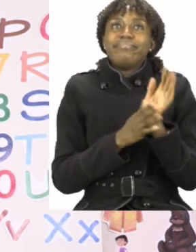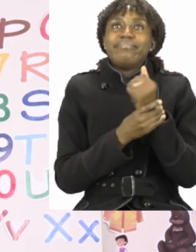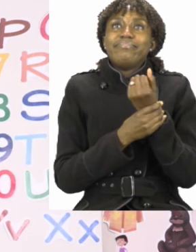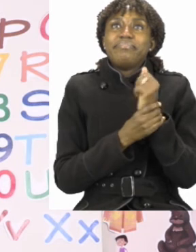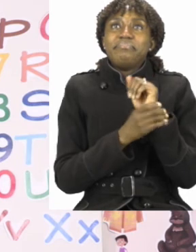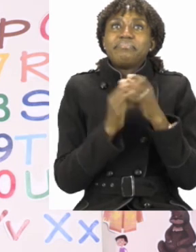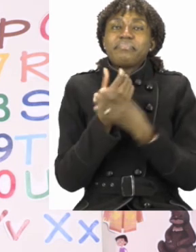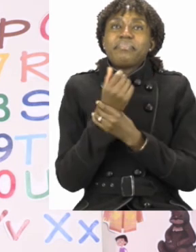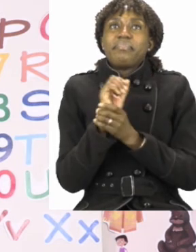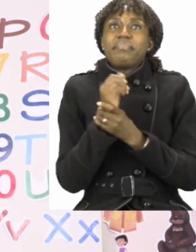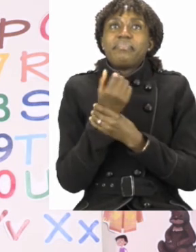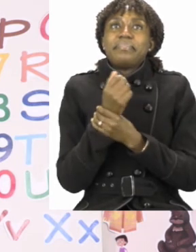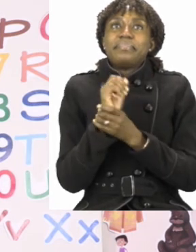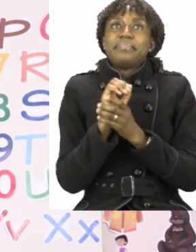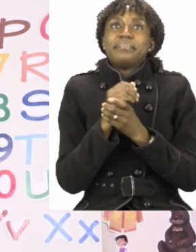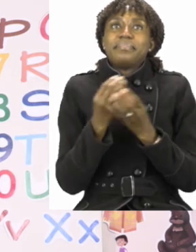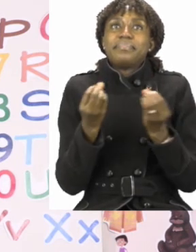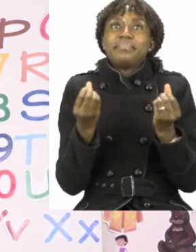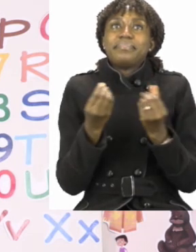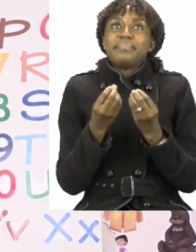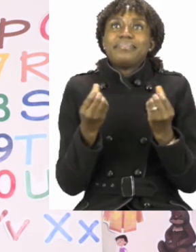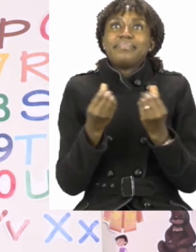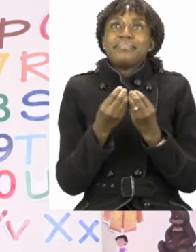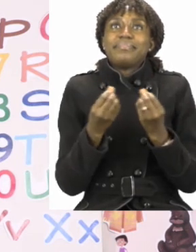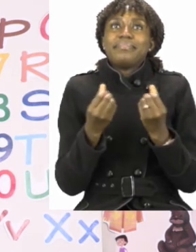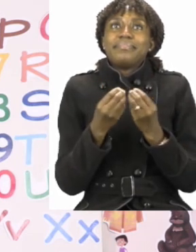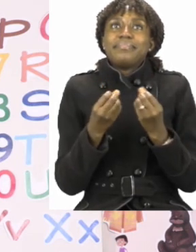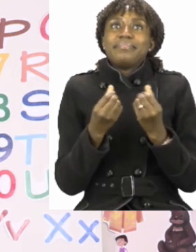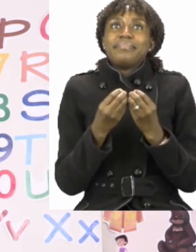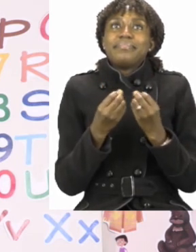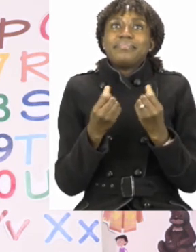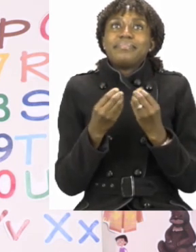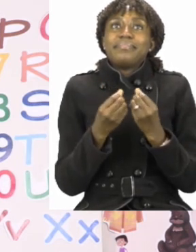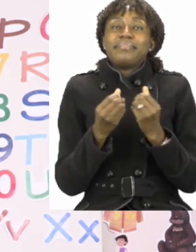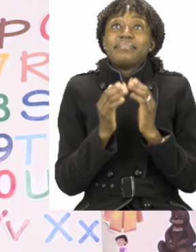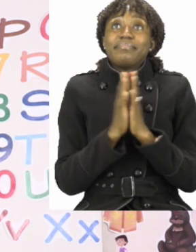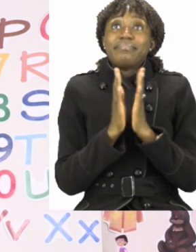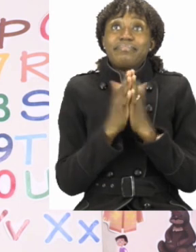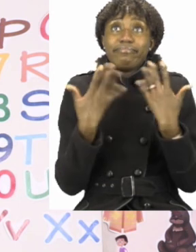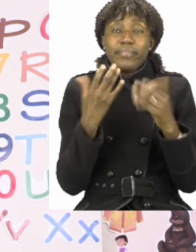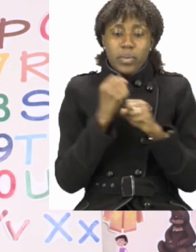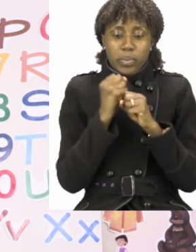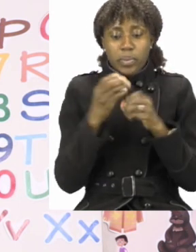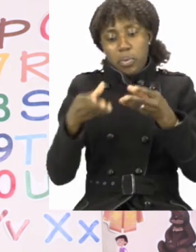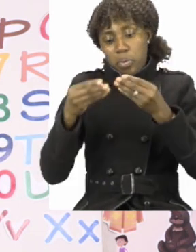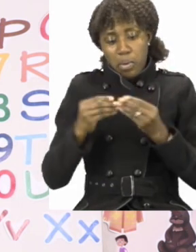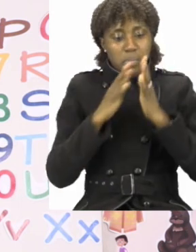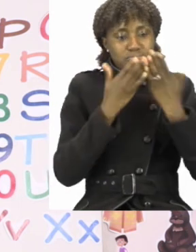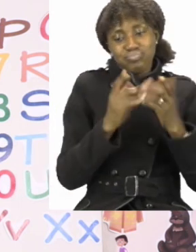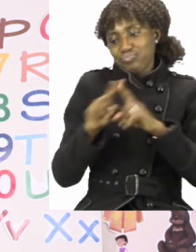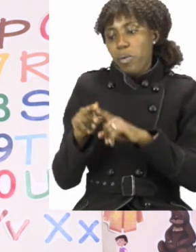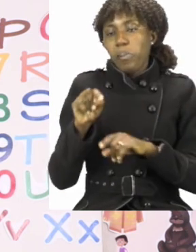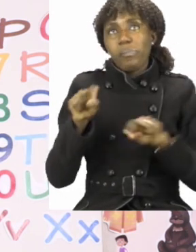our wrists, and our fingertips too. Make sure that your hands are dry before you